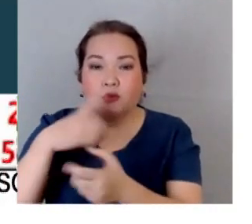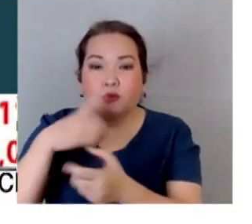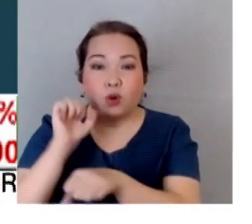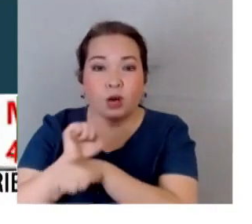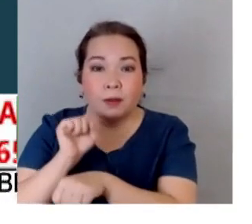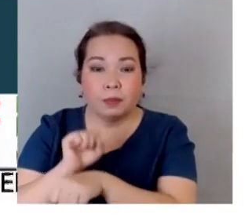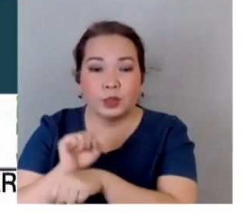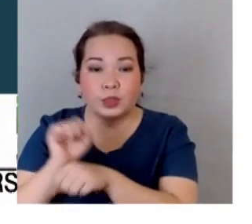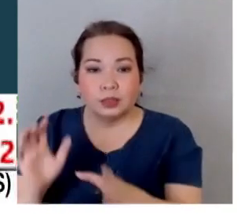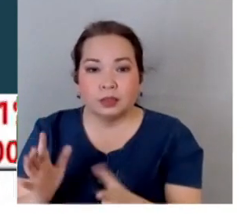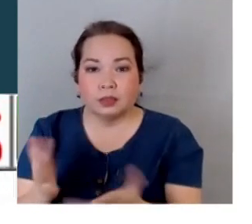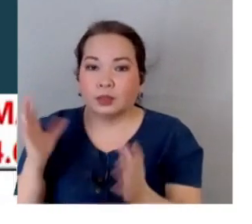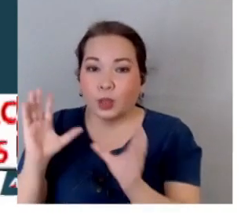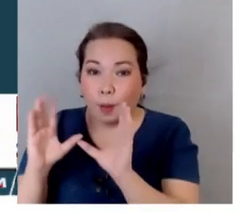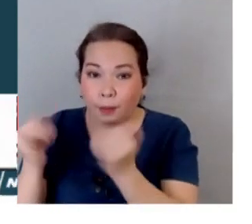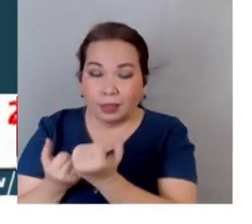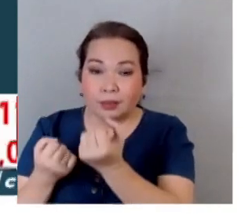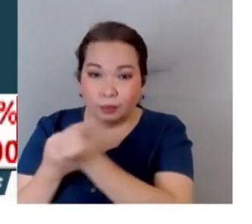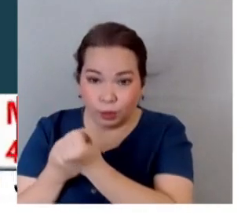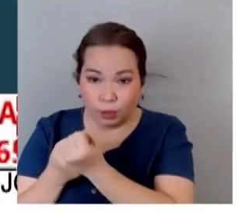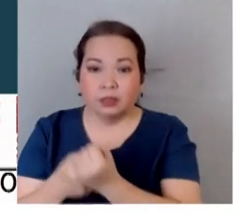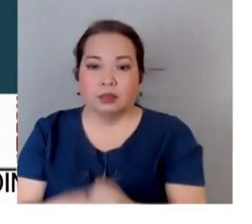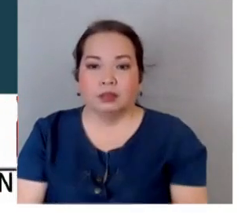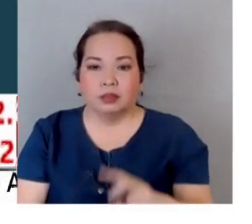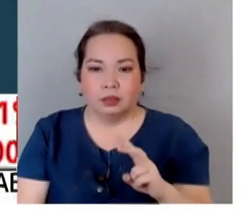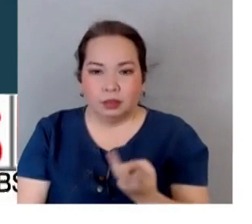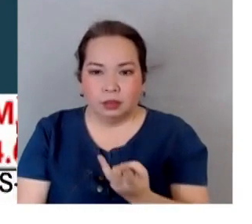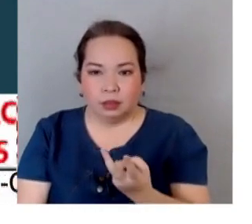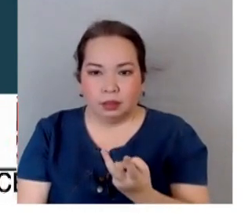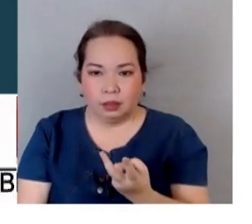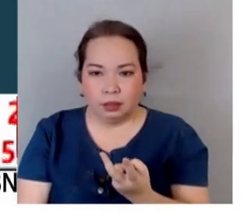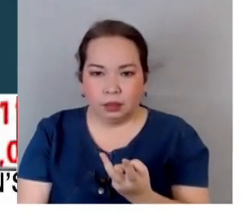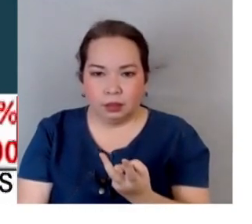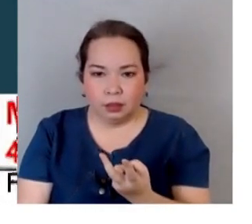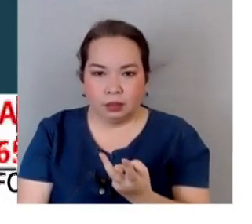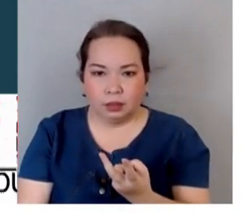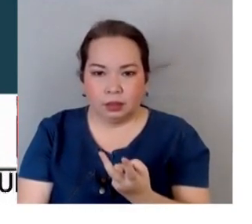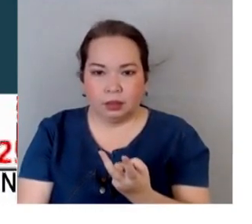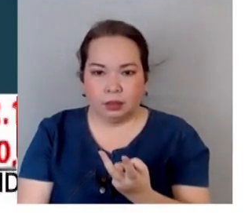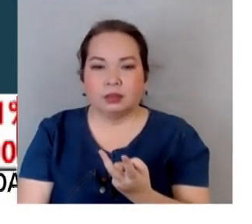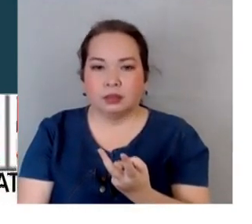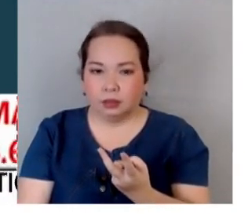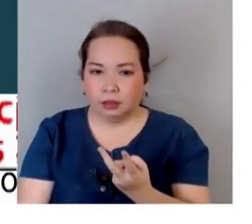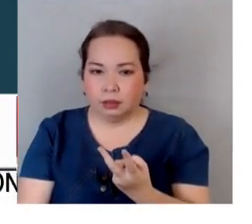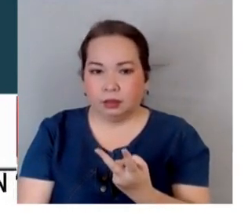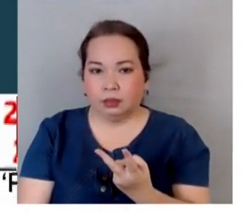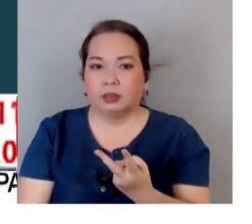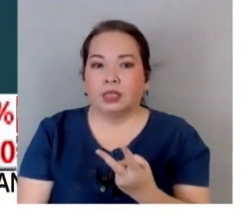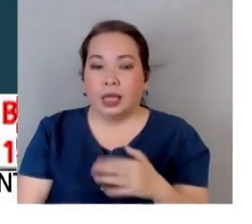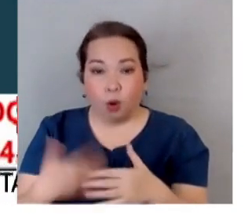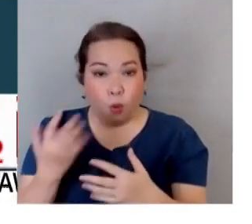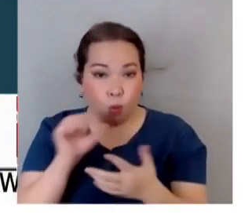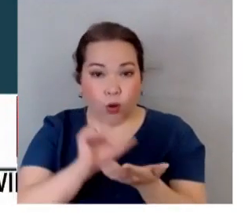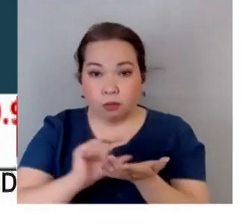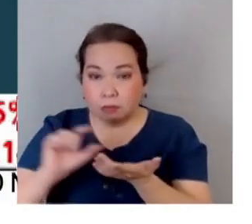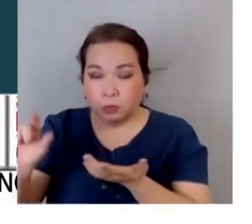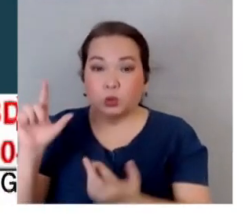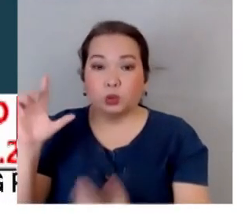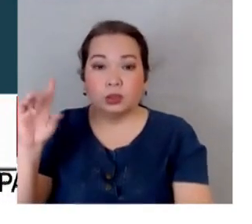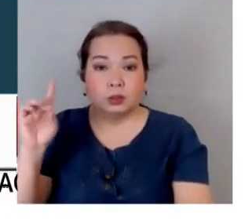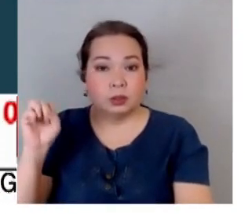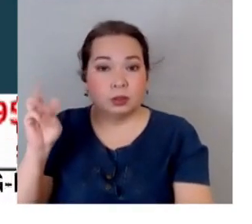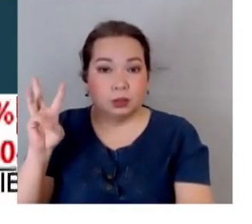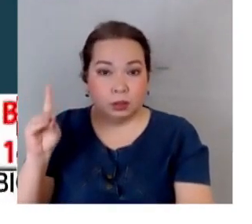to give more employment to people. We would like it to be reallocated to DSWD, so that there'll be